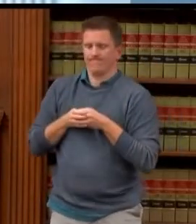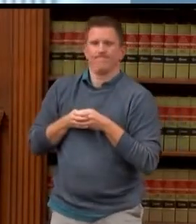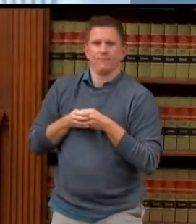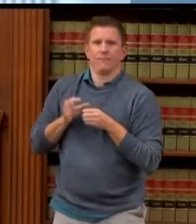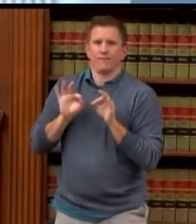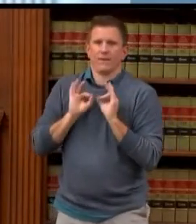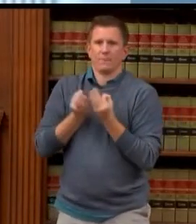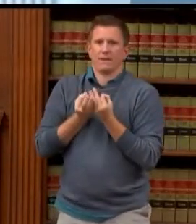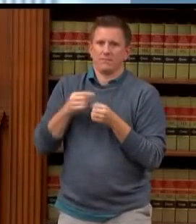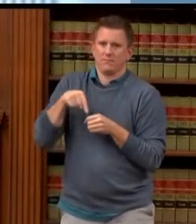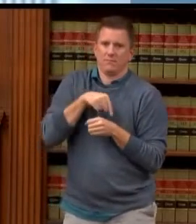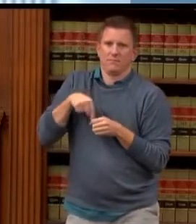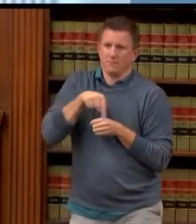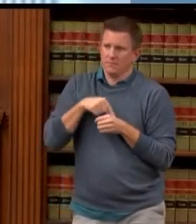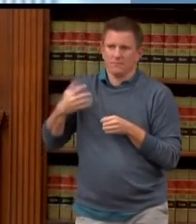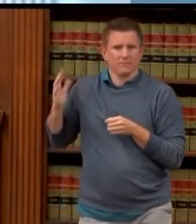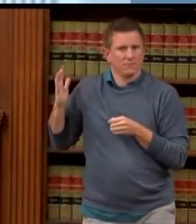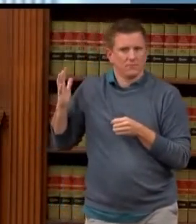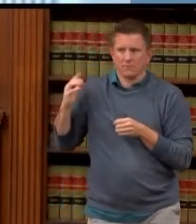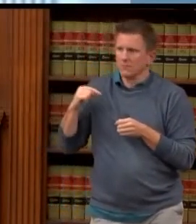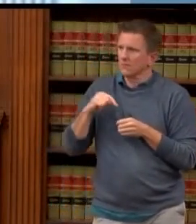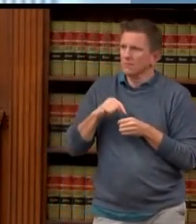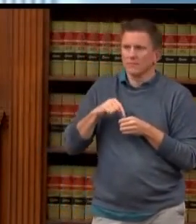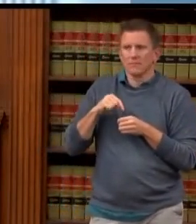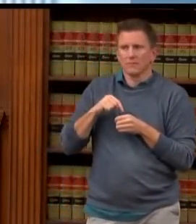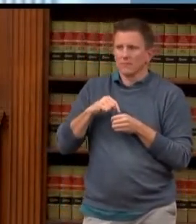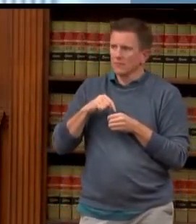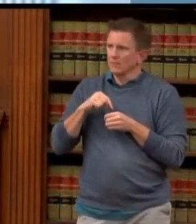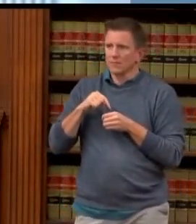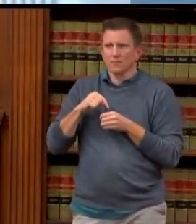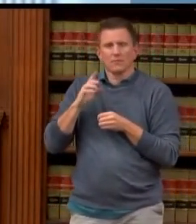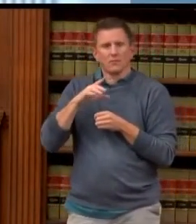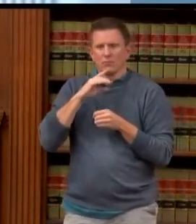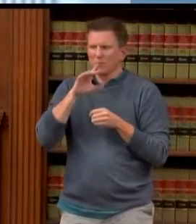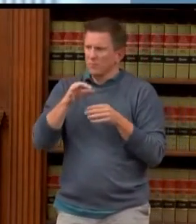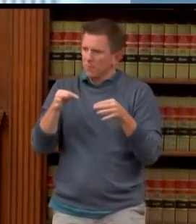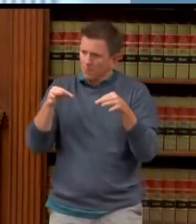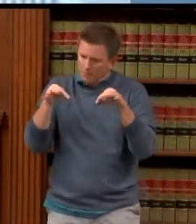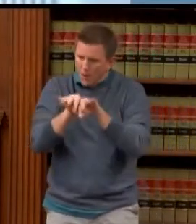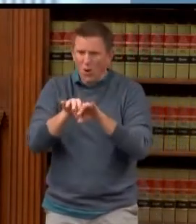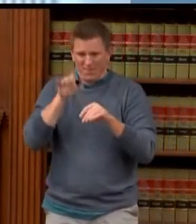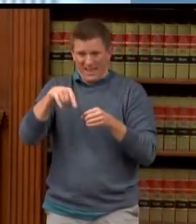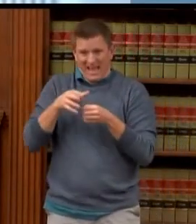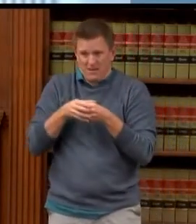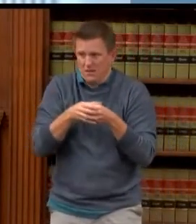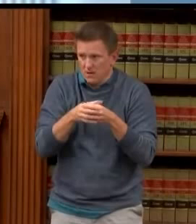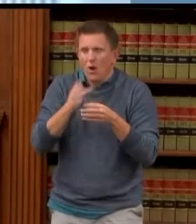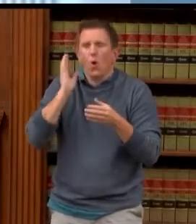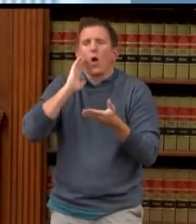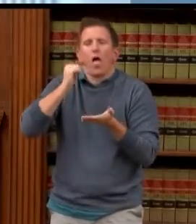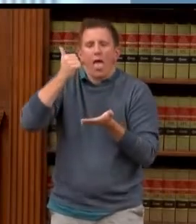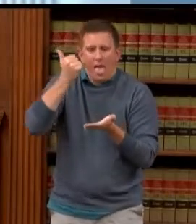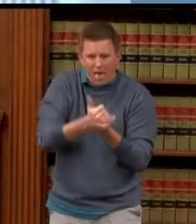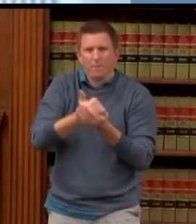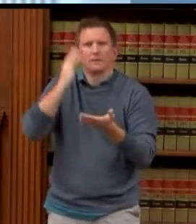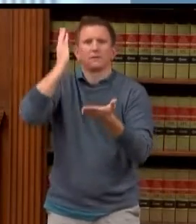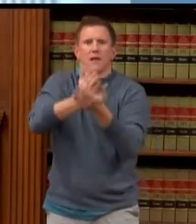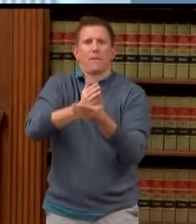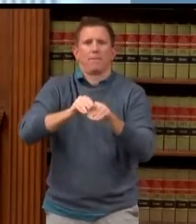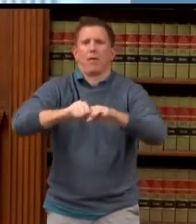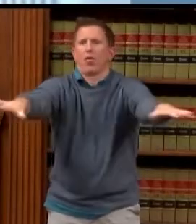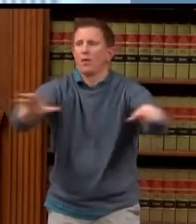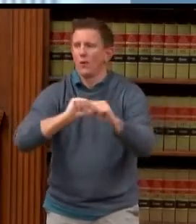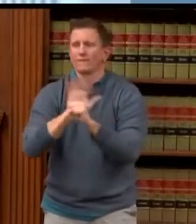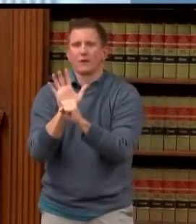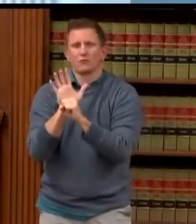stop the spread of the virus is to stay within your family unit as best as you can. And we understand that, Bob and I may need to